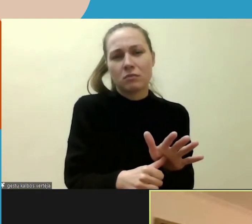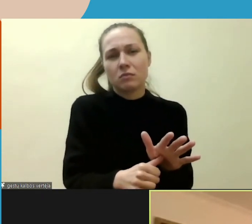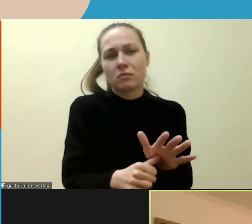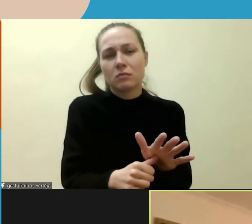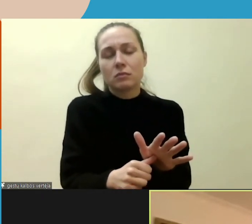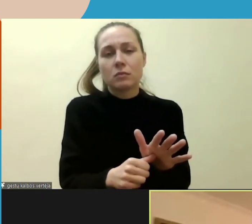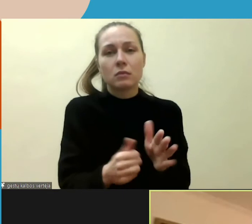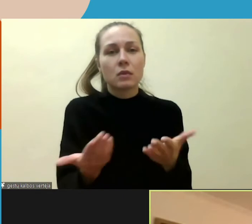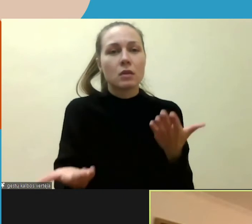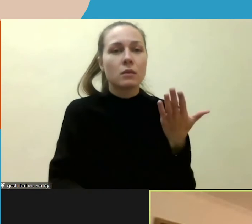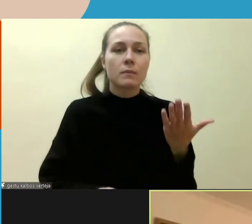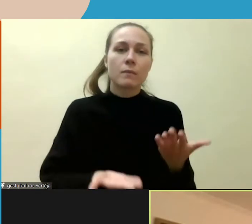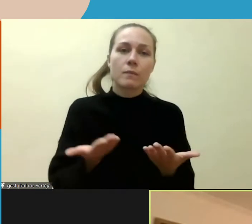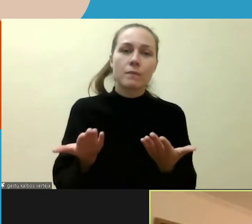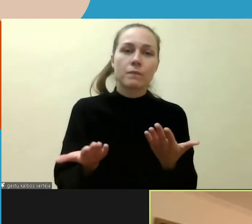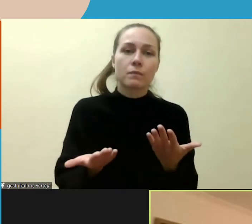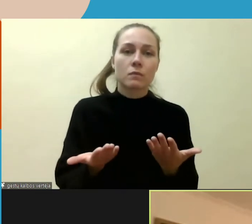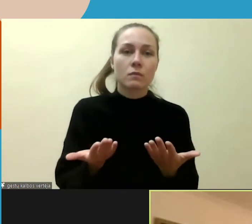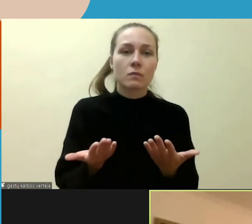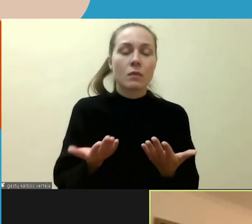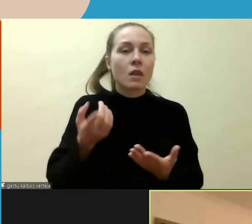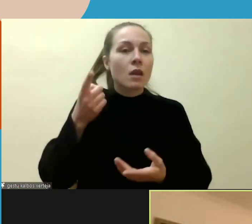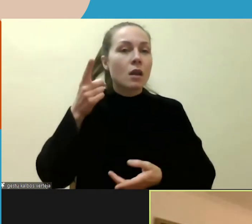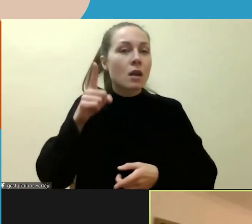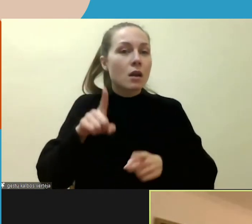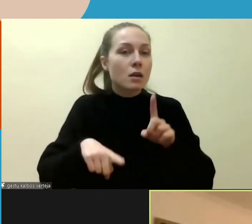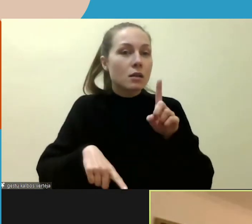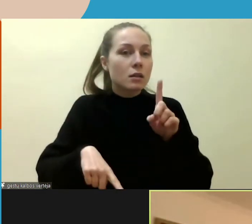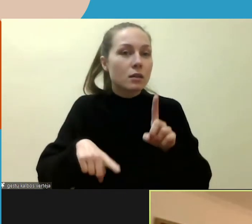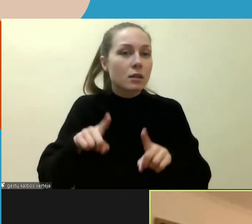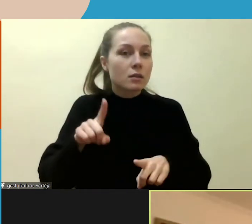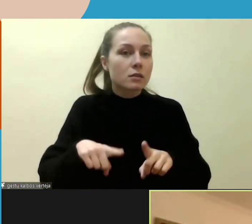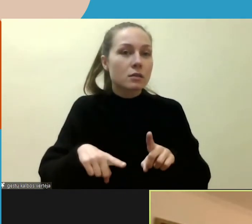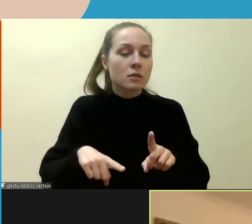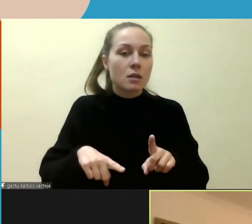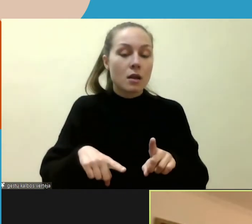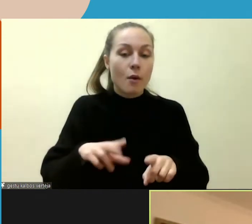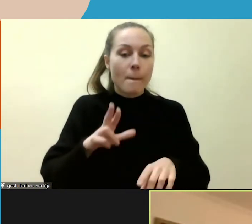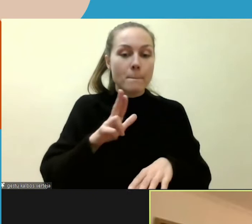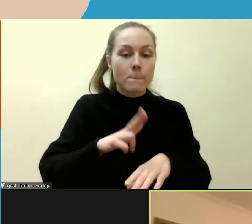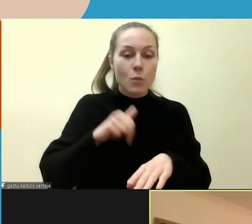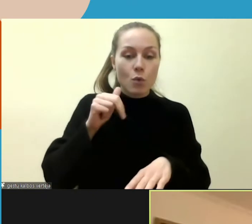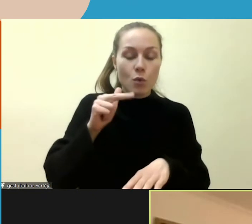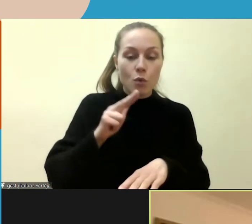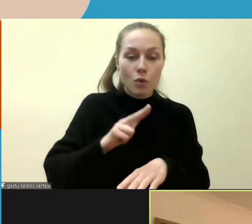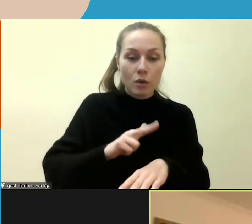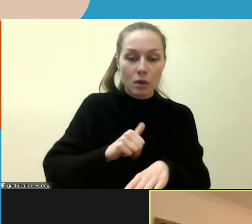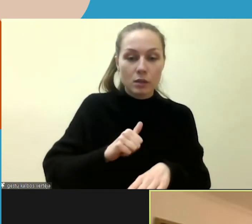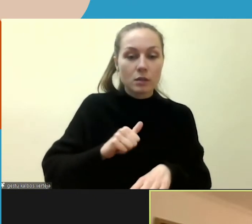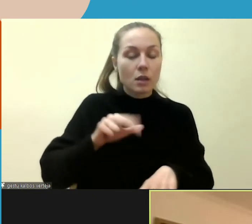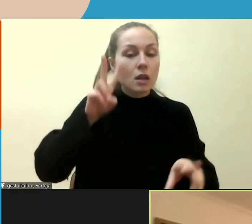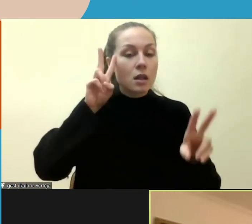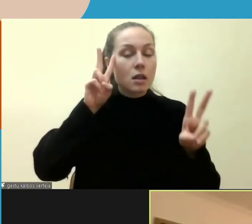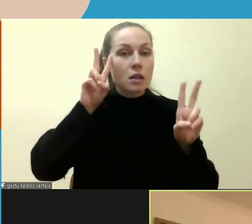even know the correct procedure themselves, and doesn't recognize that a pattern of harassment